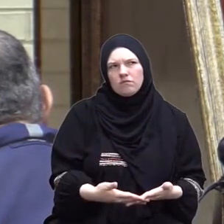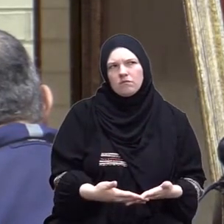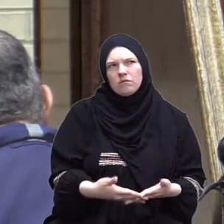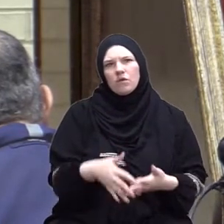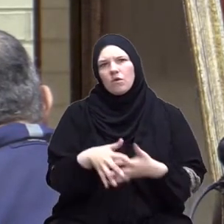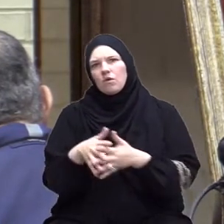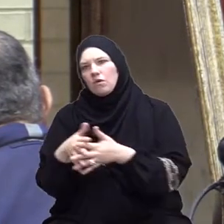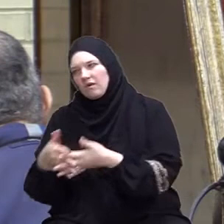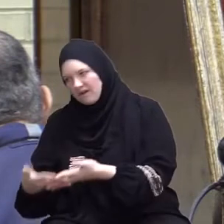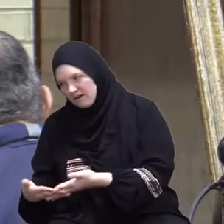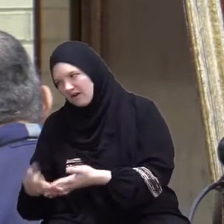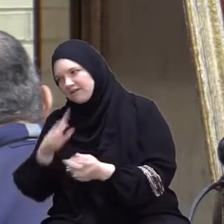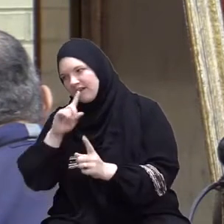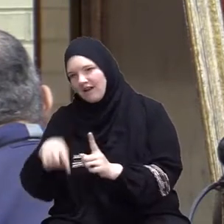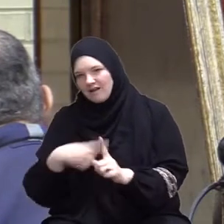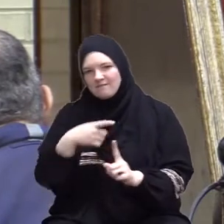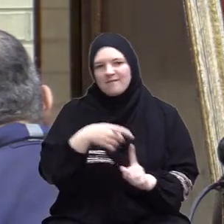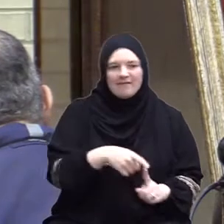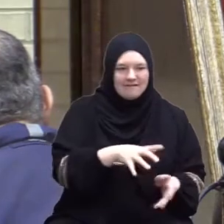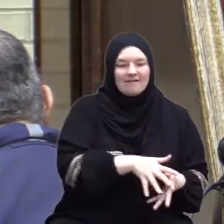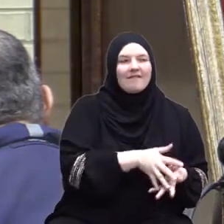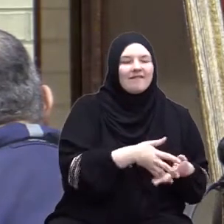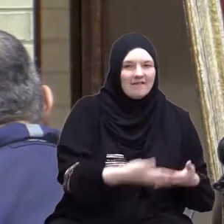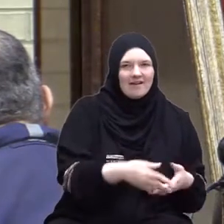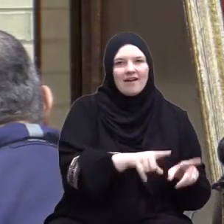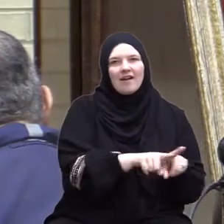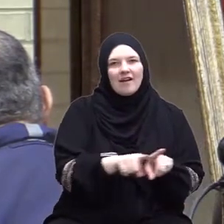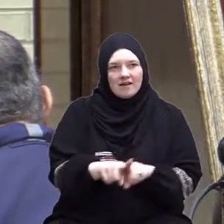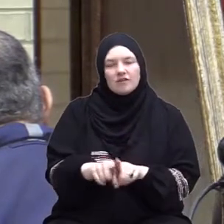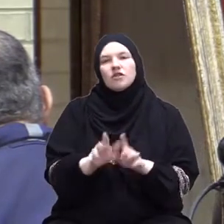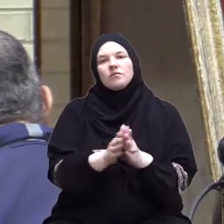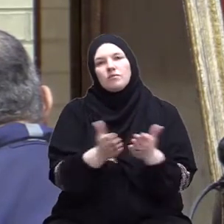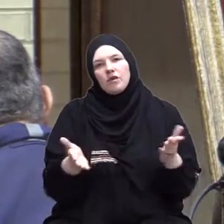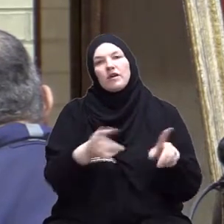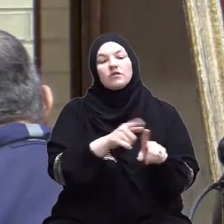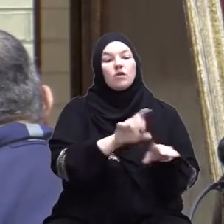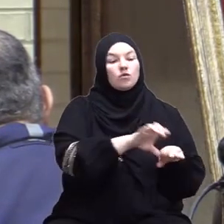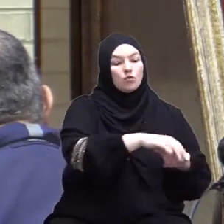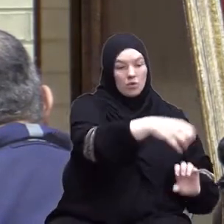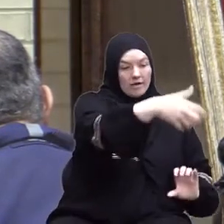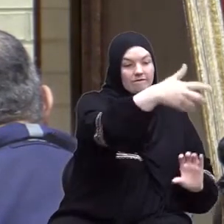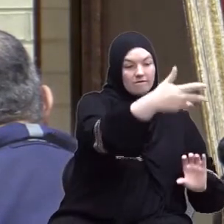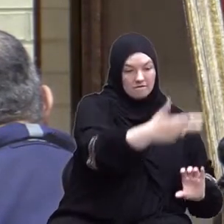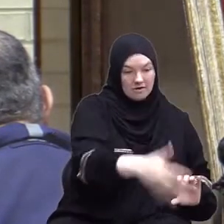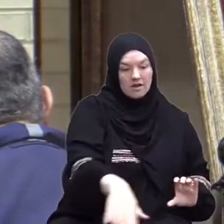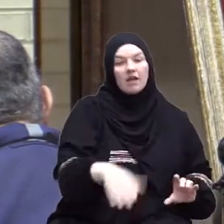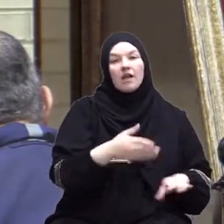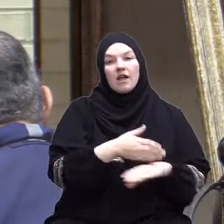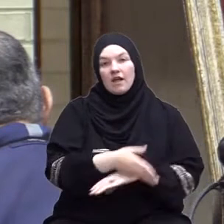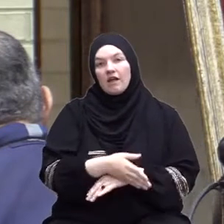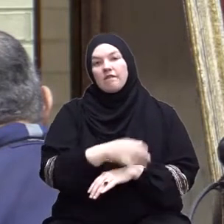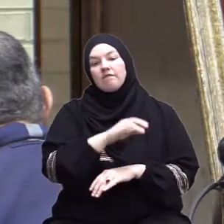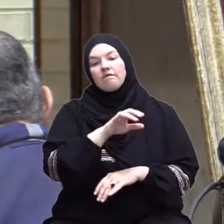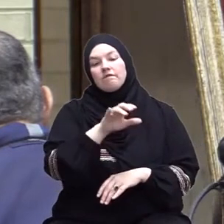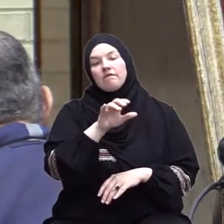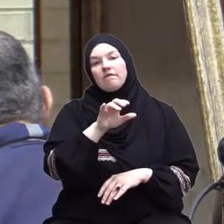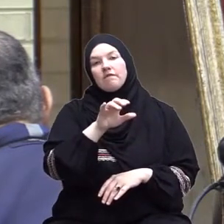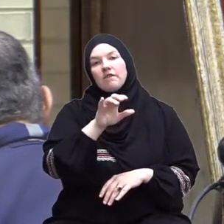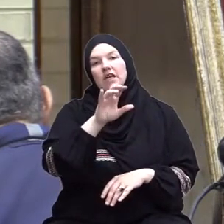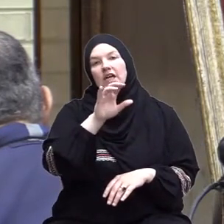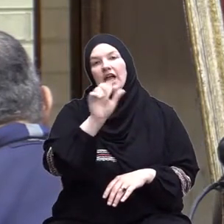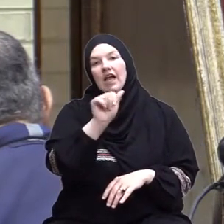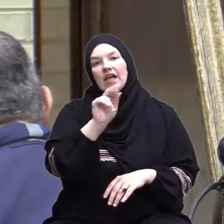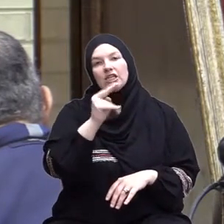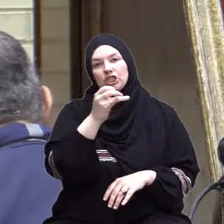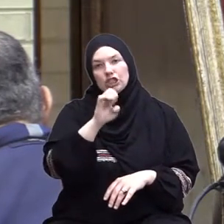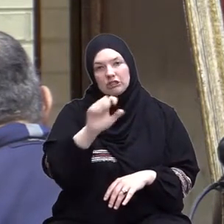Quran is referring to the Quran as the book that came after the Torah and after the Injil.